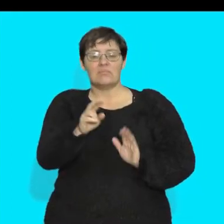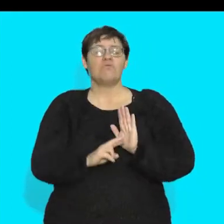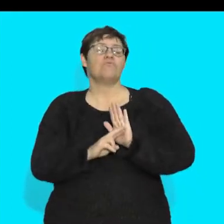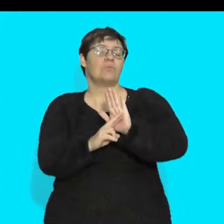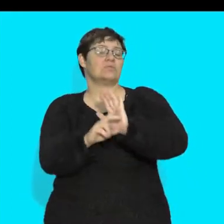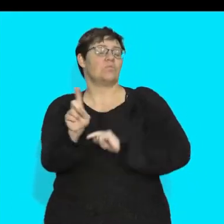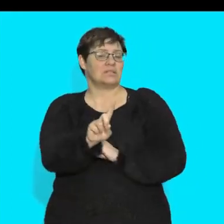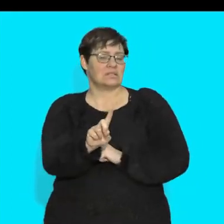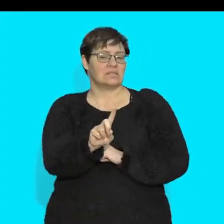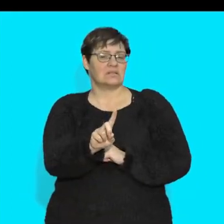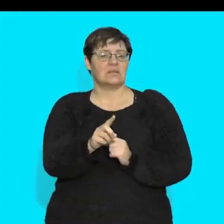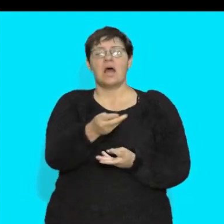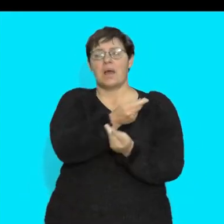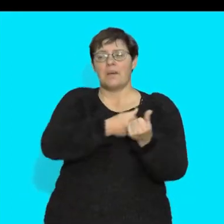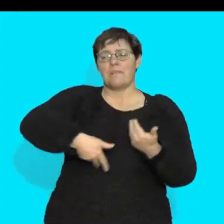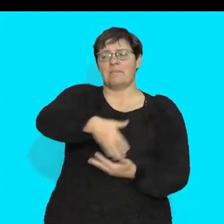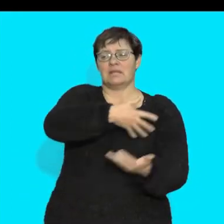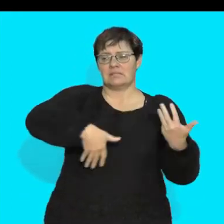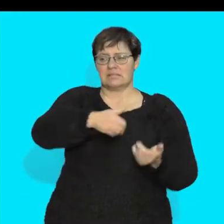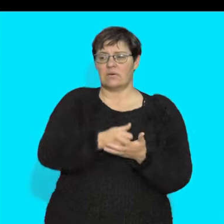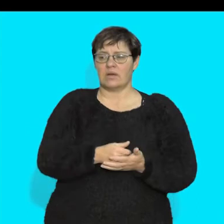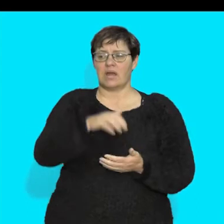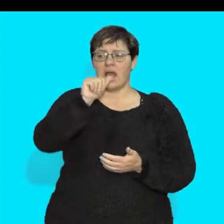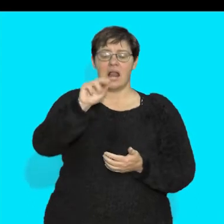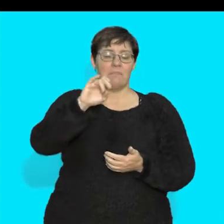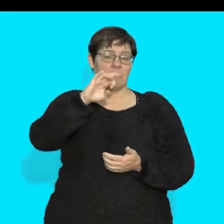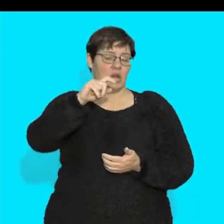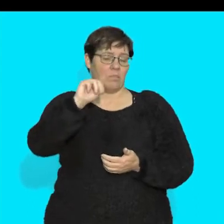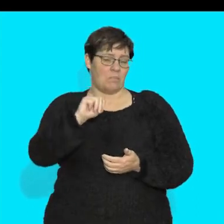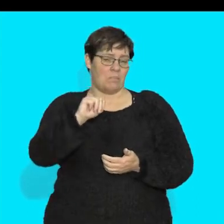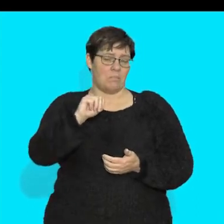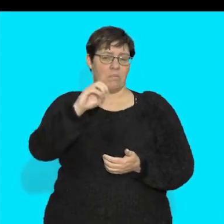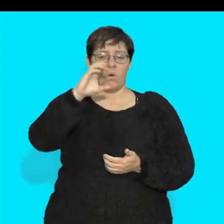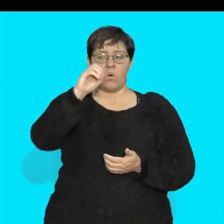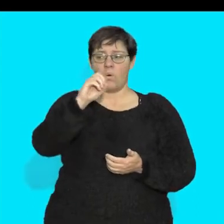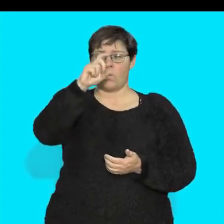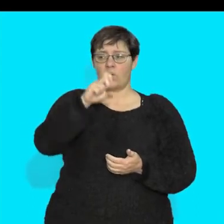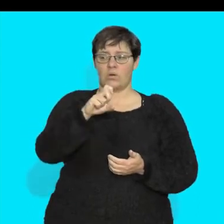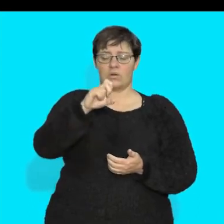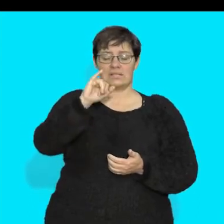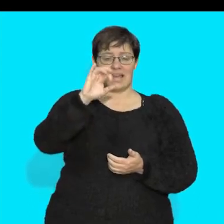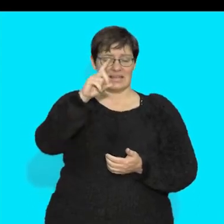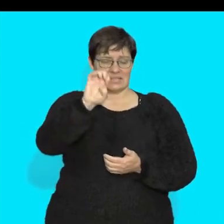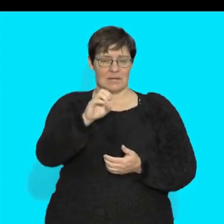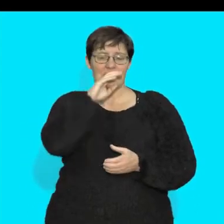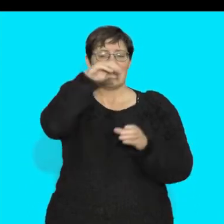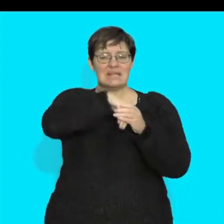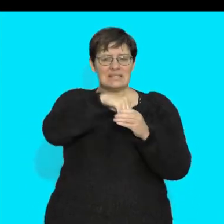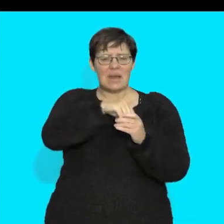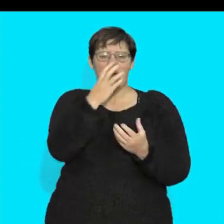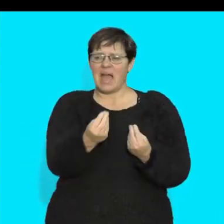that represents the molten mixture of aluminium oxide. But within that mixture, there's something